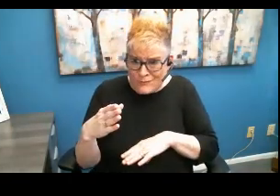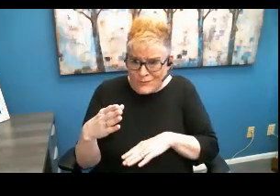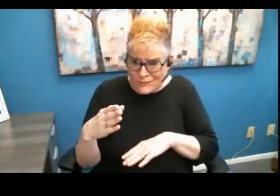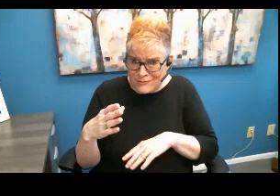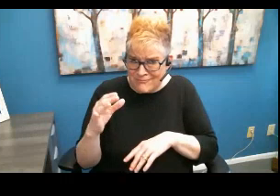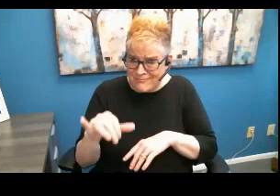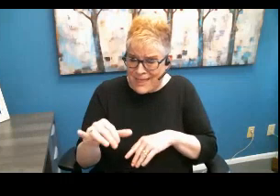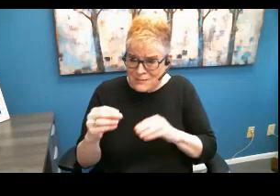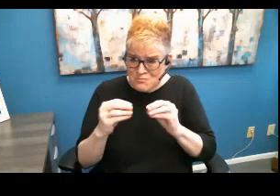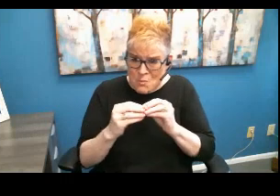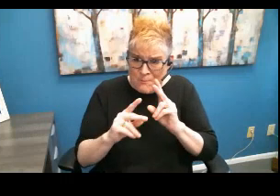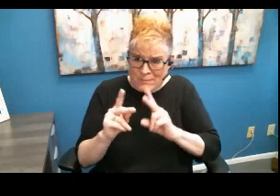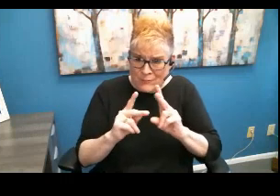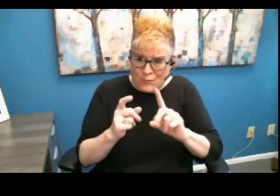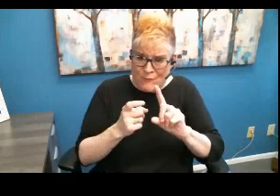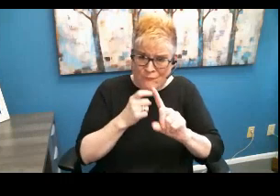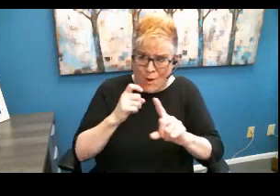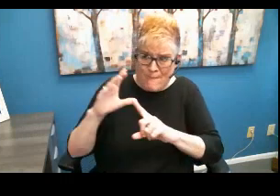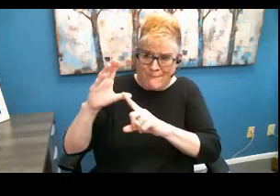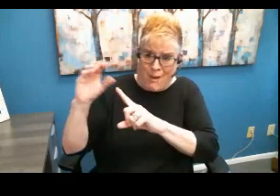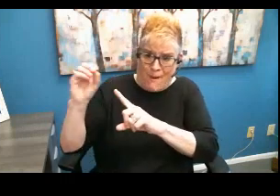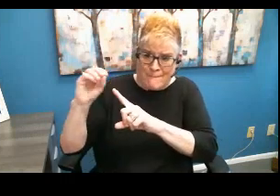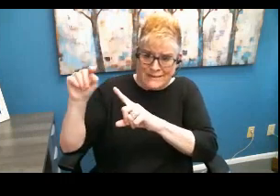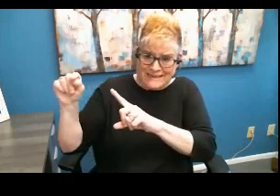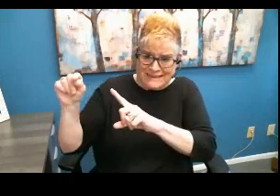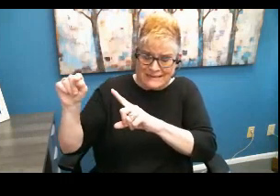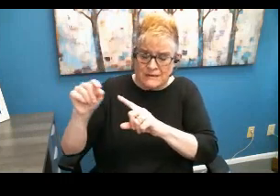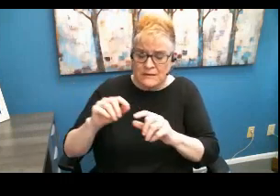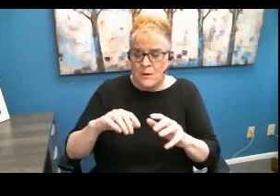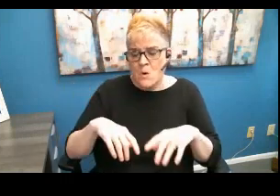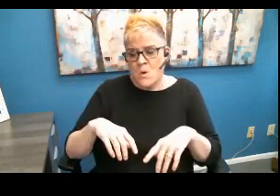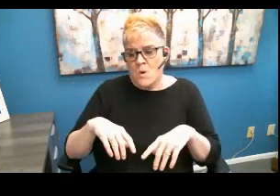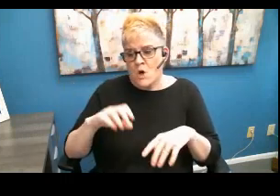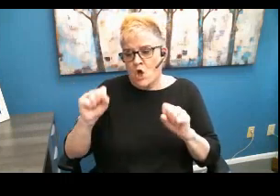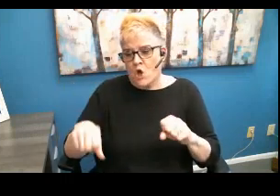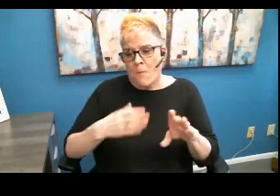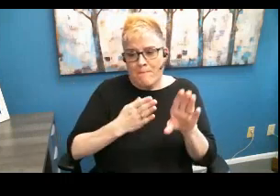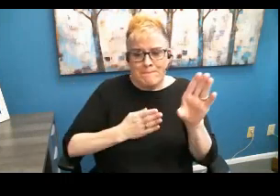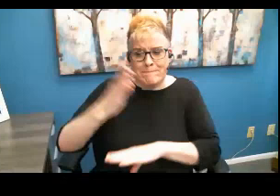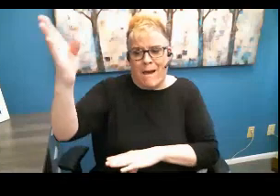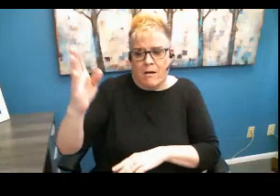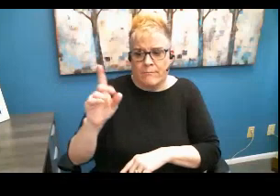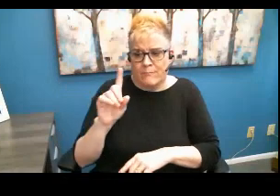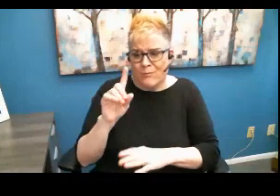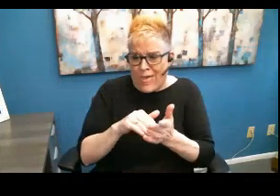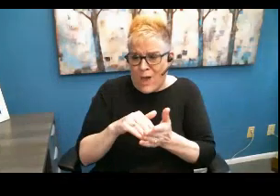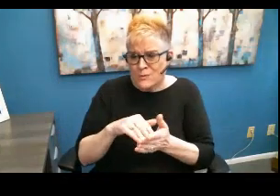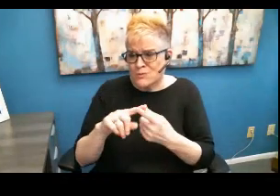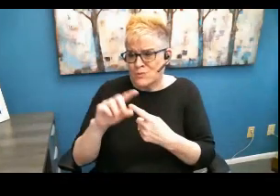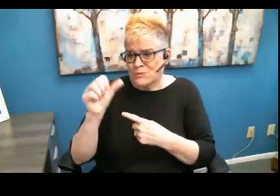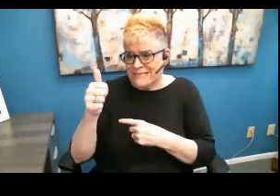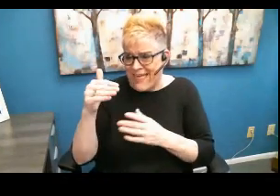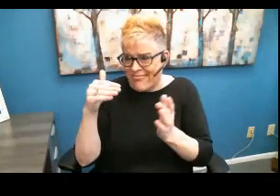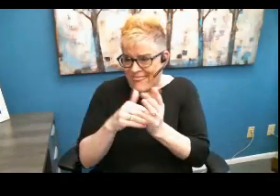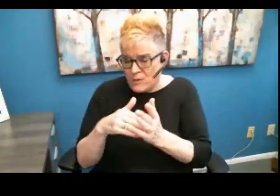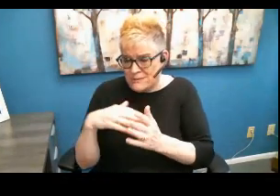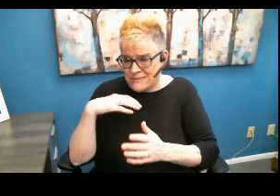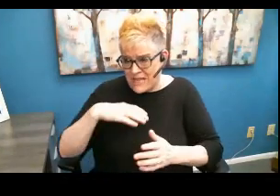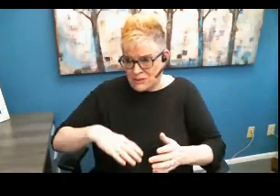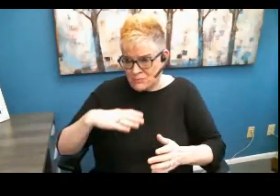that's coming from a transmission company, it could quickly go to thousands or 10,000s of customers. And you generally,